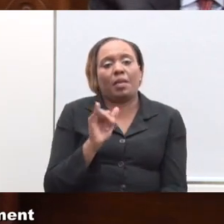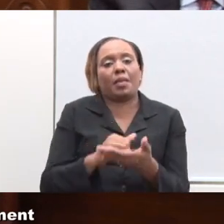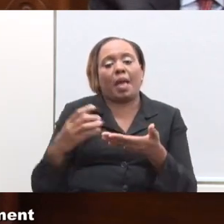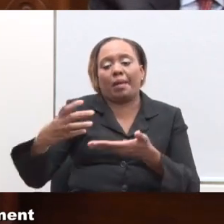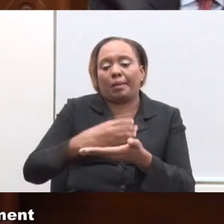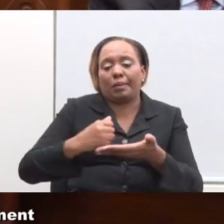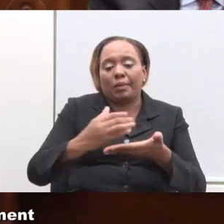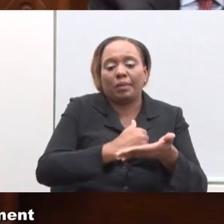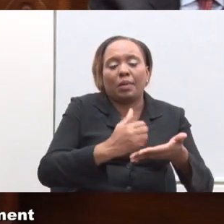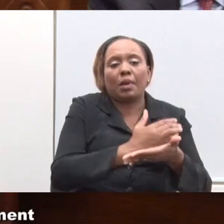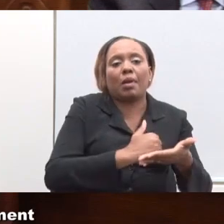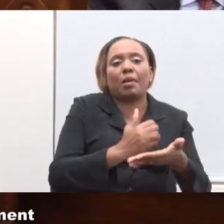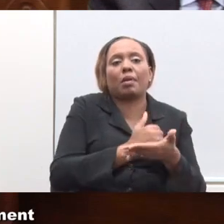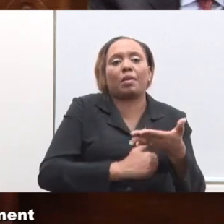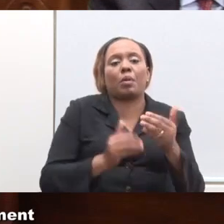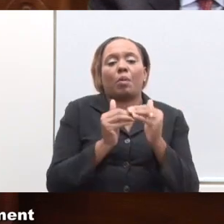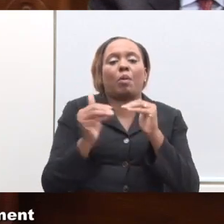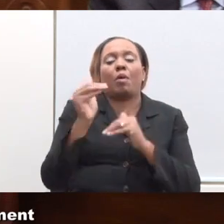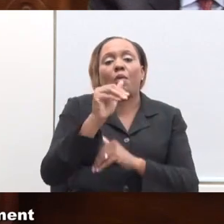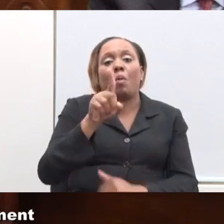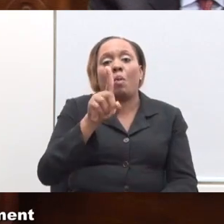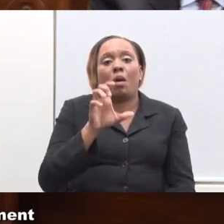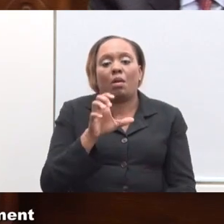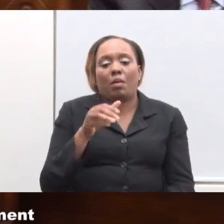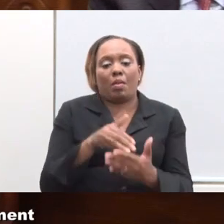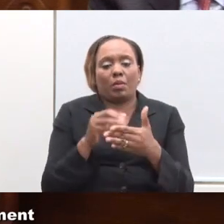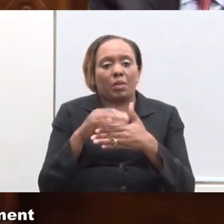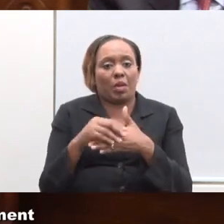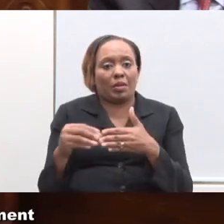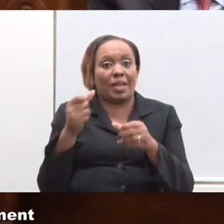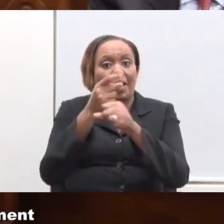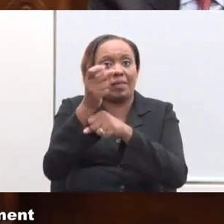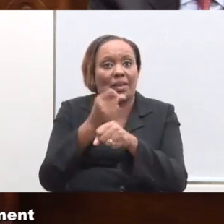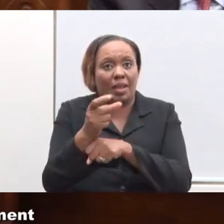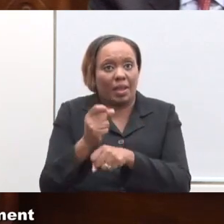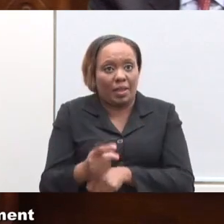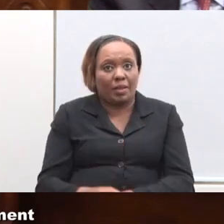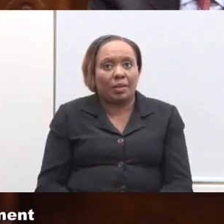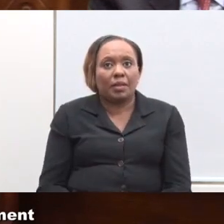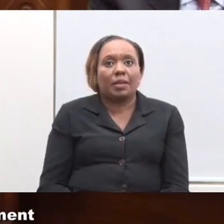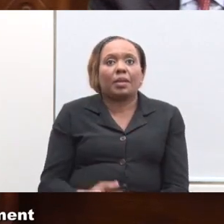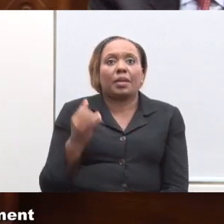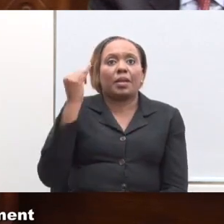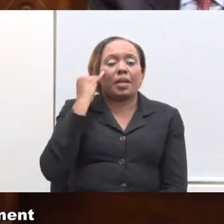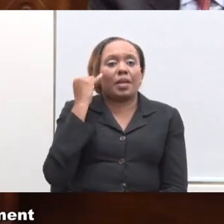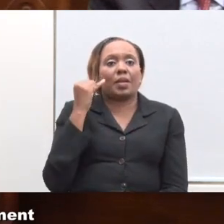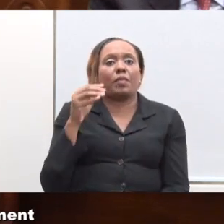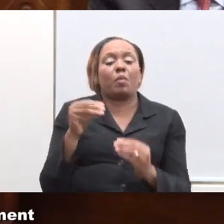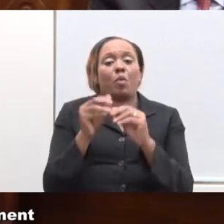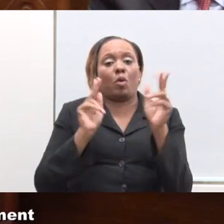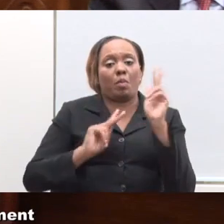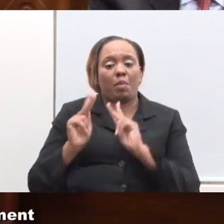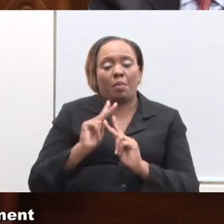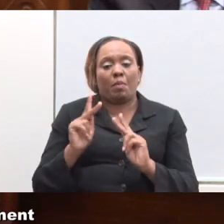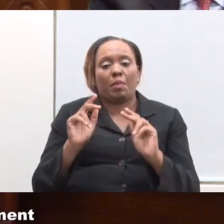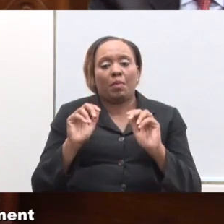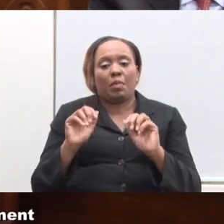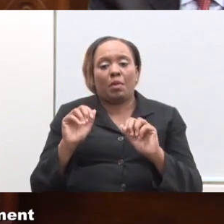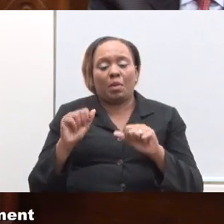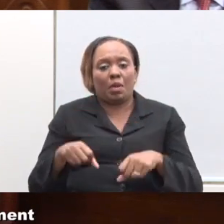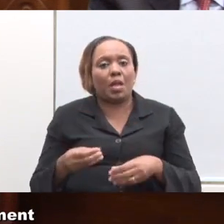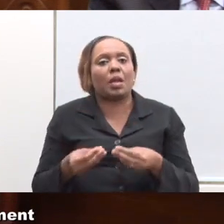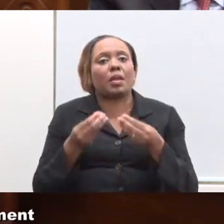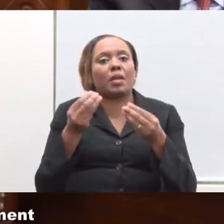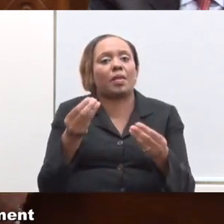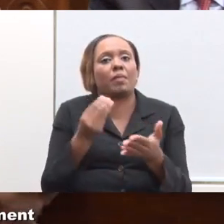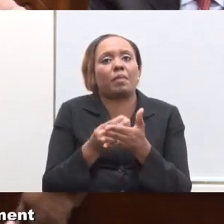get another 1,500 or 2,000 people donating $600 or $1,200 a month,